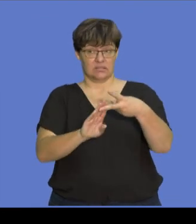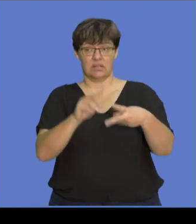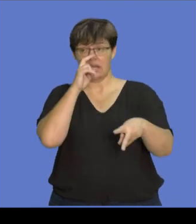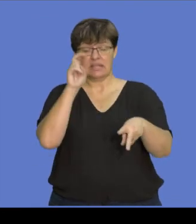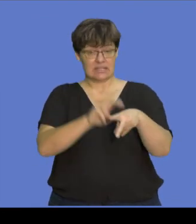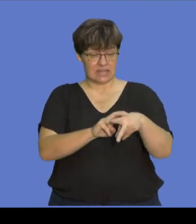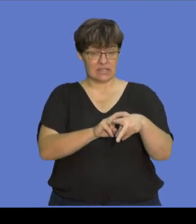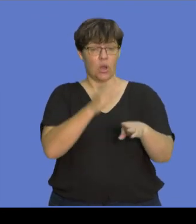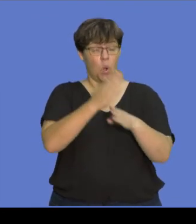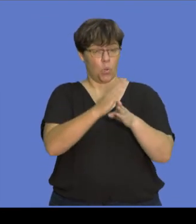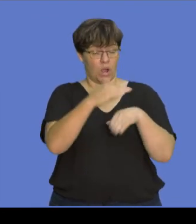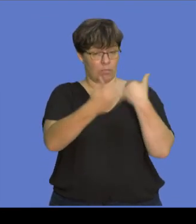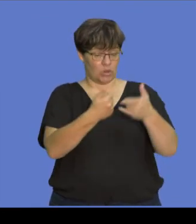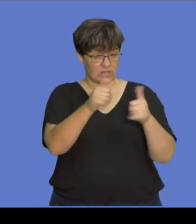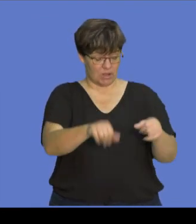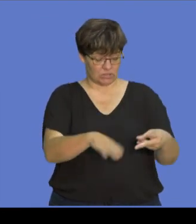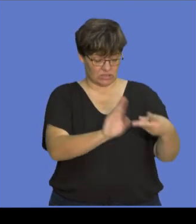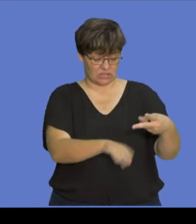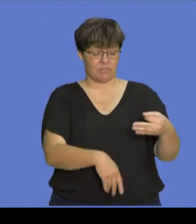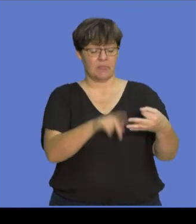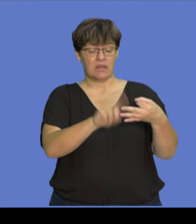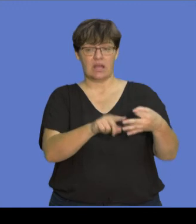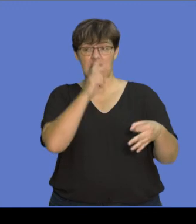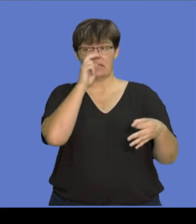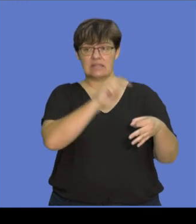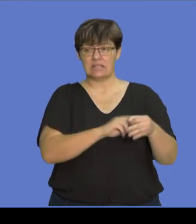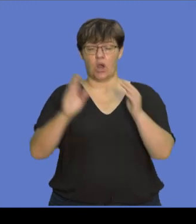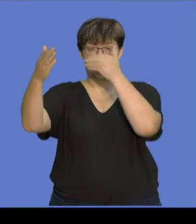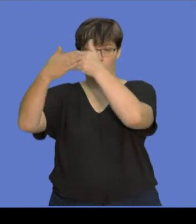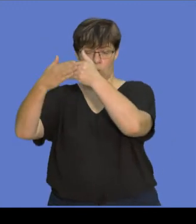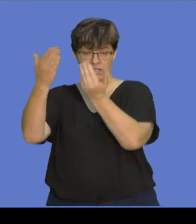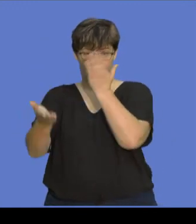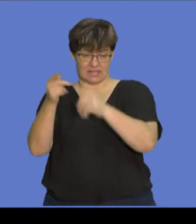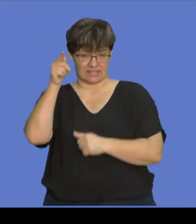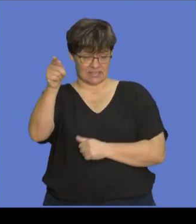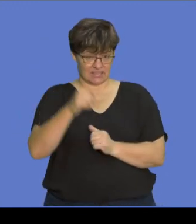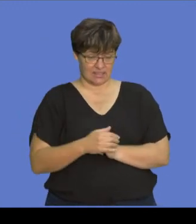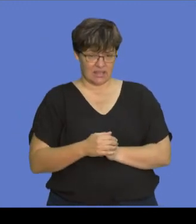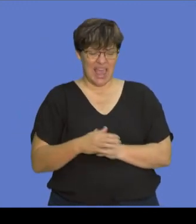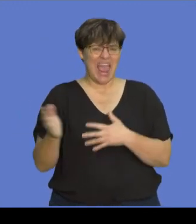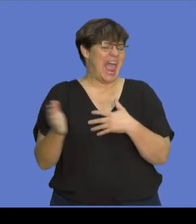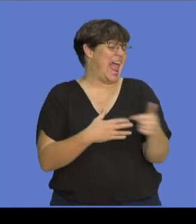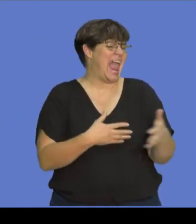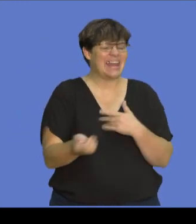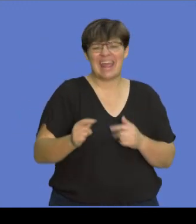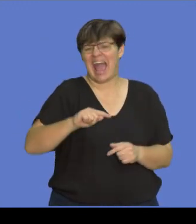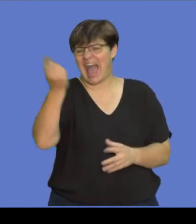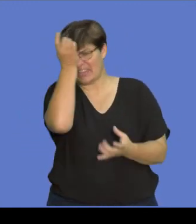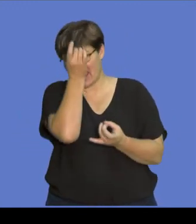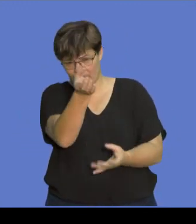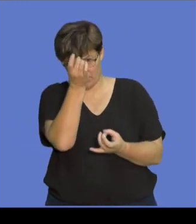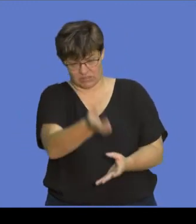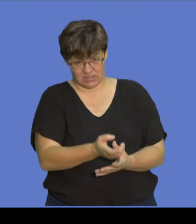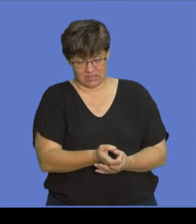process amount. You need your closing balance, right? And any further information that